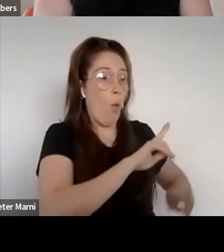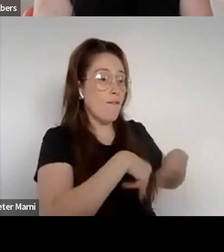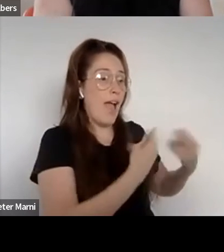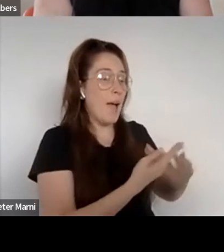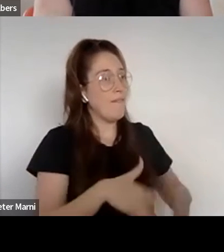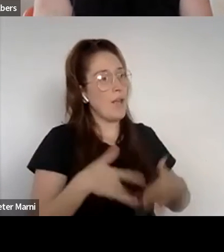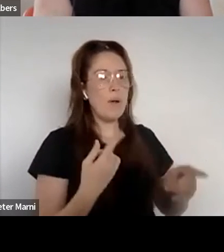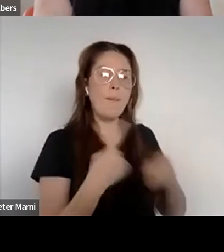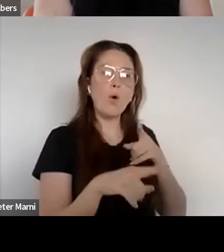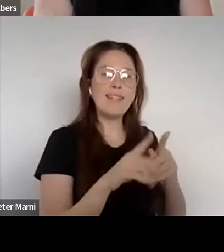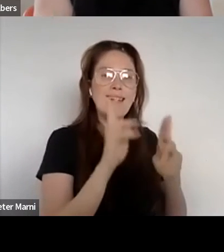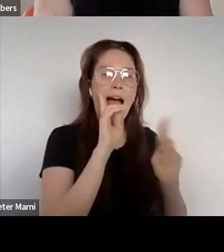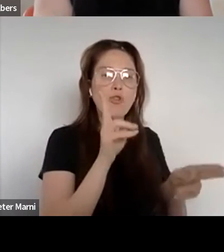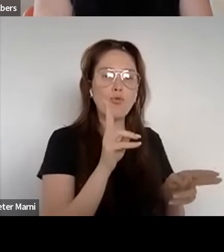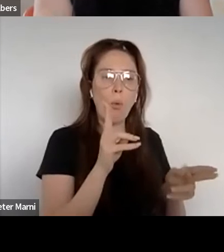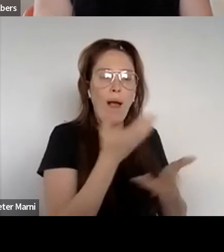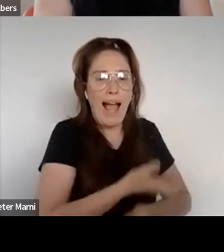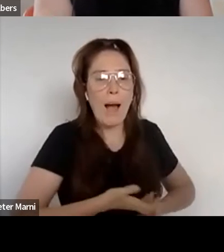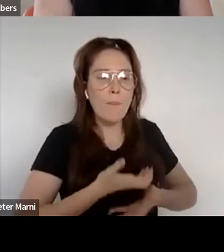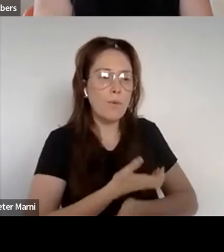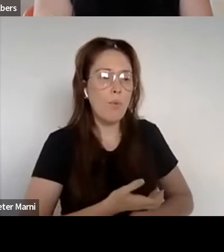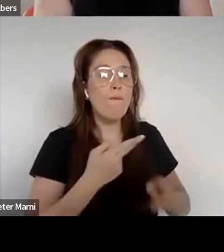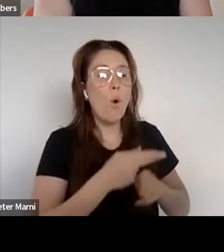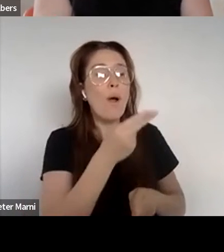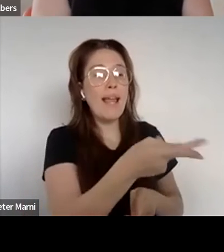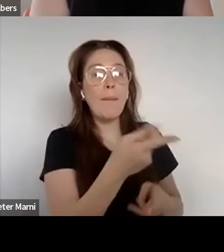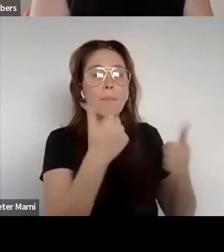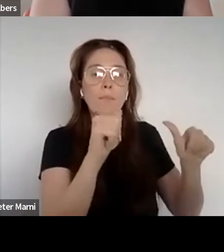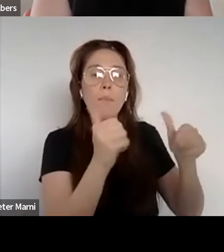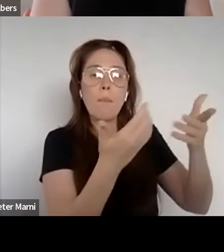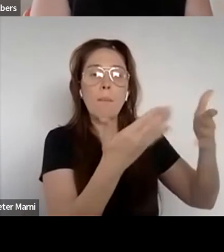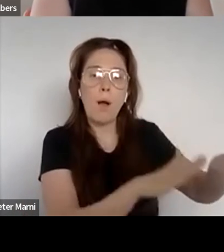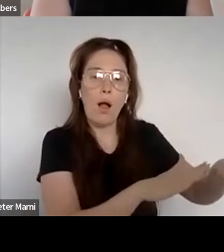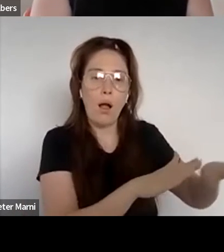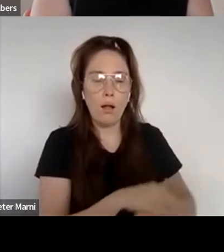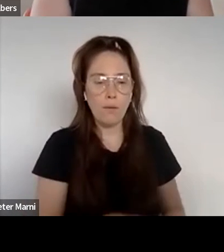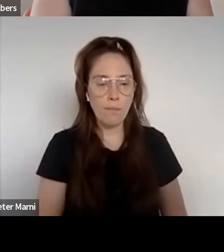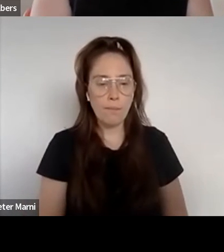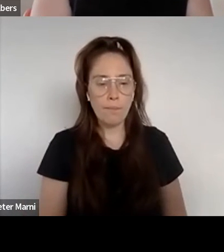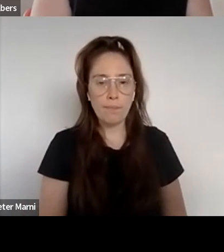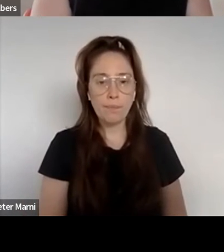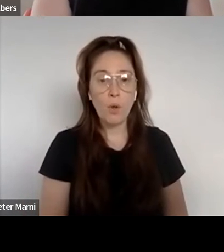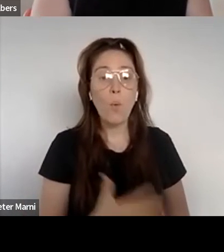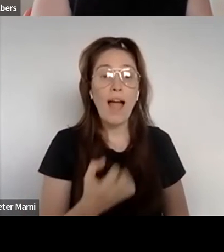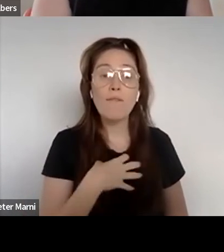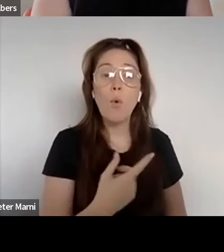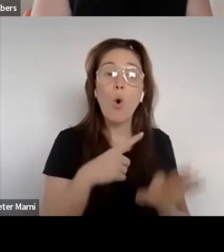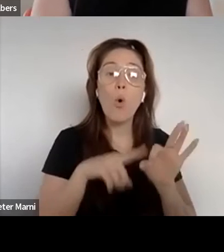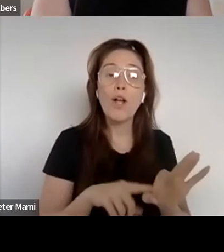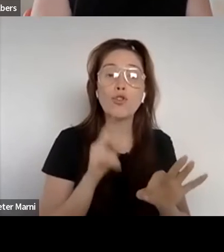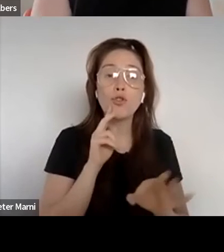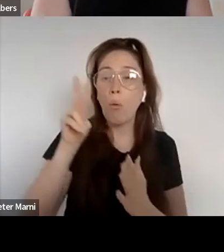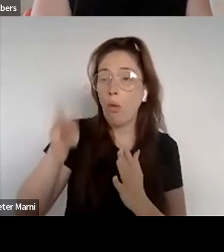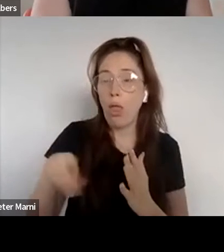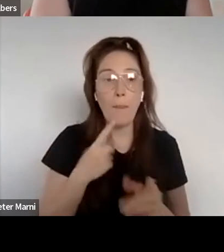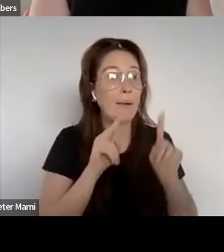natural and comfortable way of dying that we could put together. We've got some more questions coming in, and I'm watching the